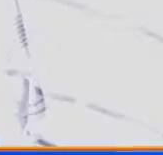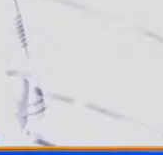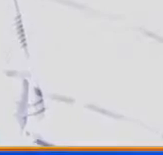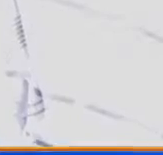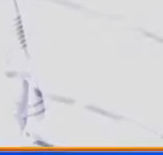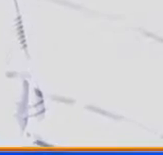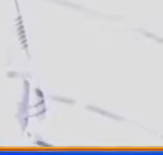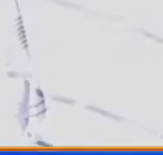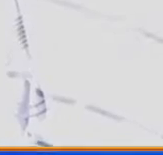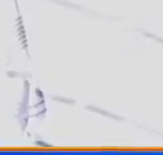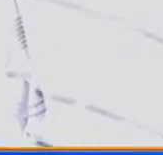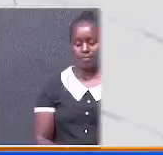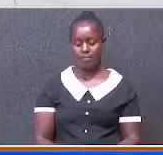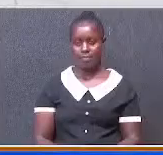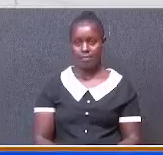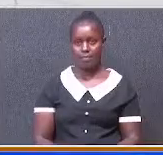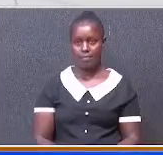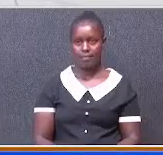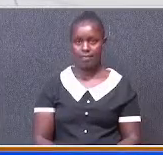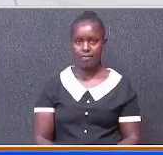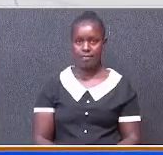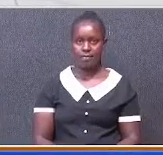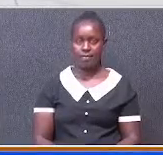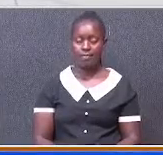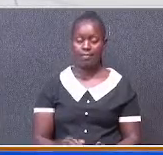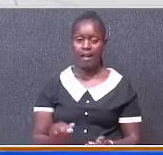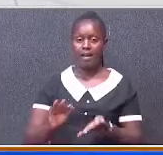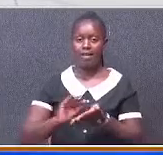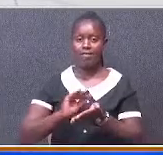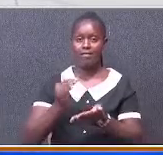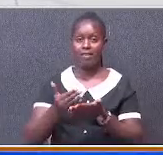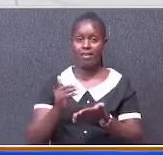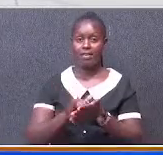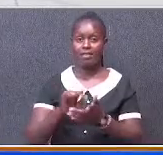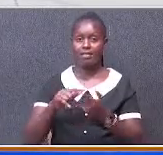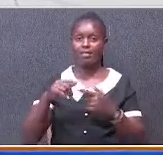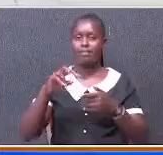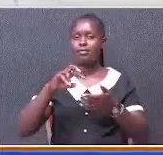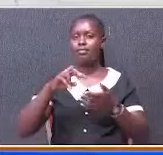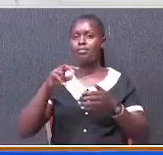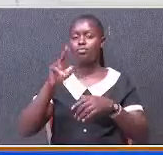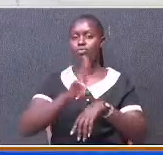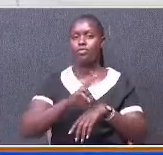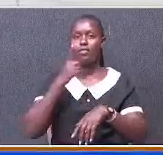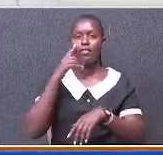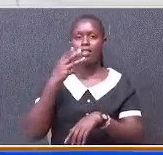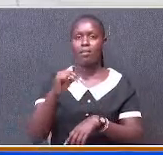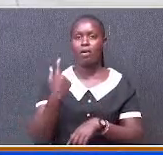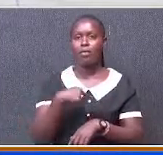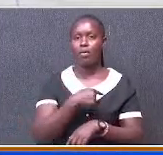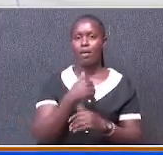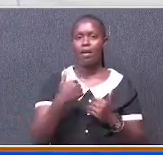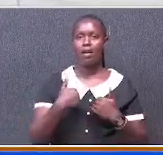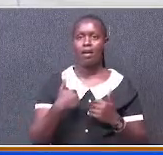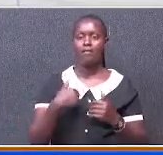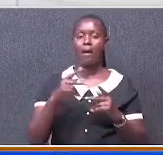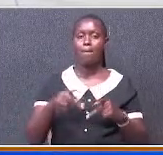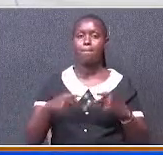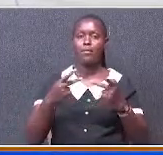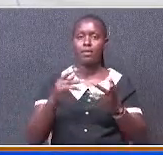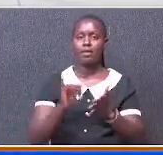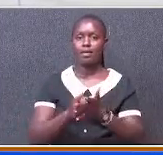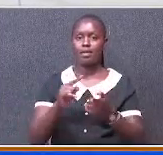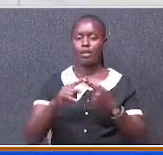Youth Fund is an affirmative fund that is meant for them. We have loan products that are youth friendly. We